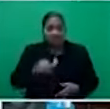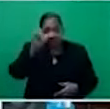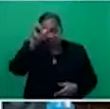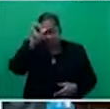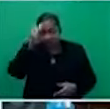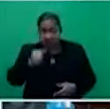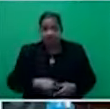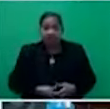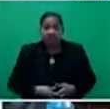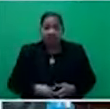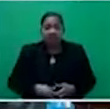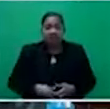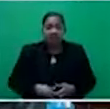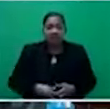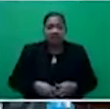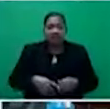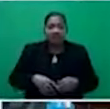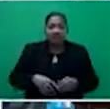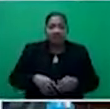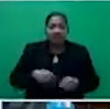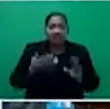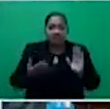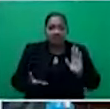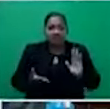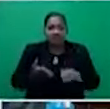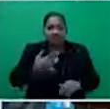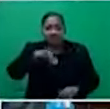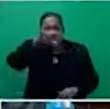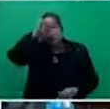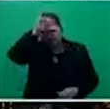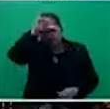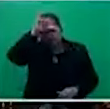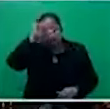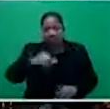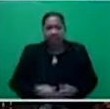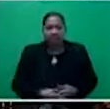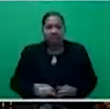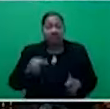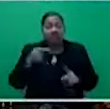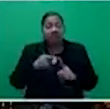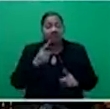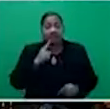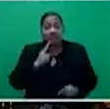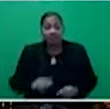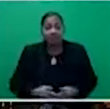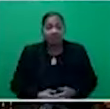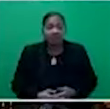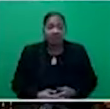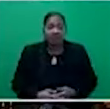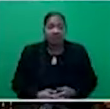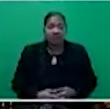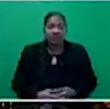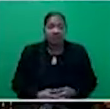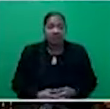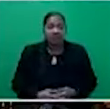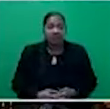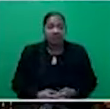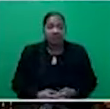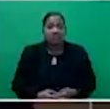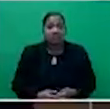devil. Mr. Speaker, sir. It is... Point of order, Honourable Speaker, sir. Point of order, Honourable Speaker, sir. What is your point? Sir,